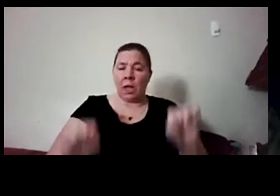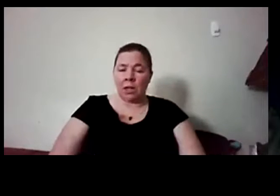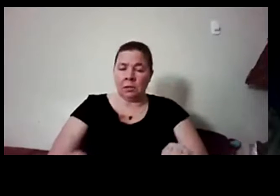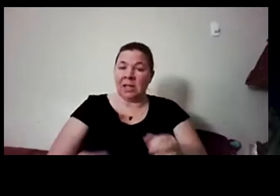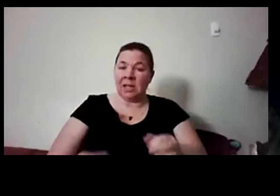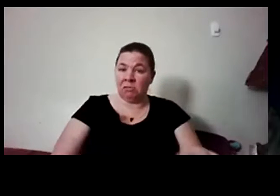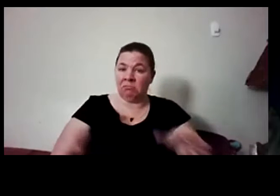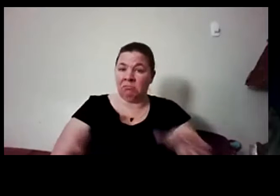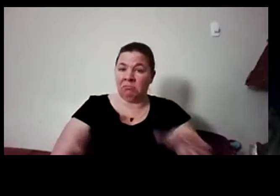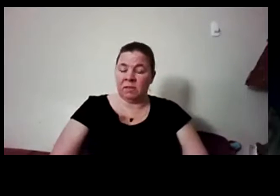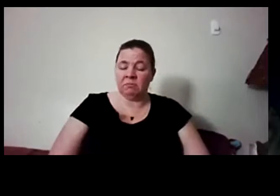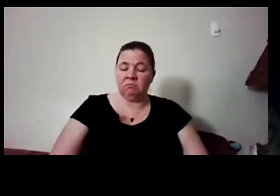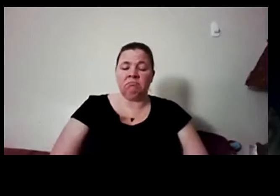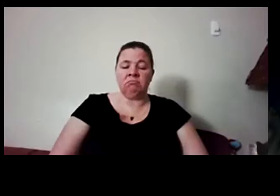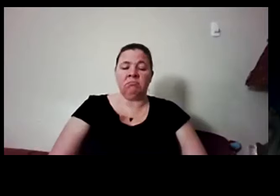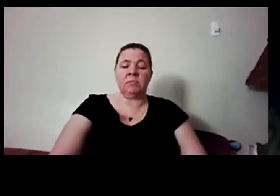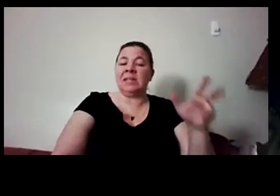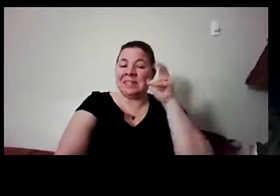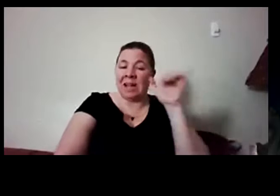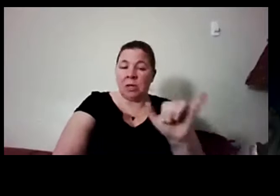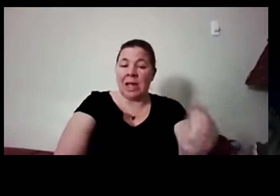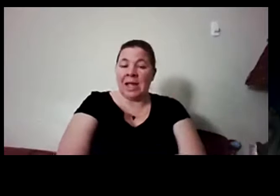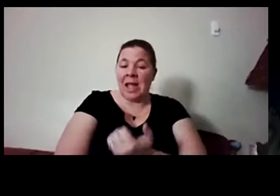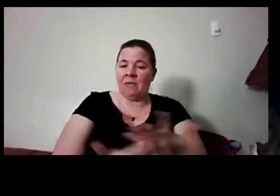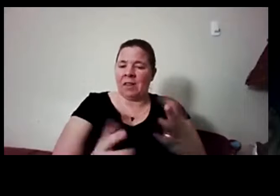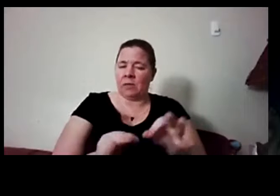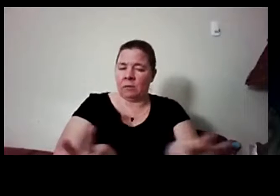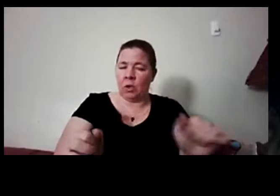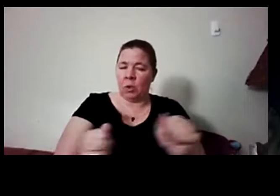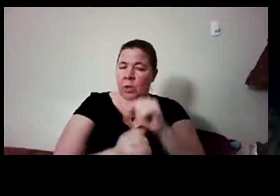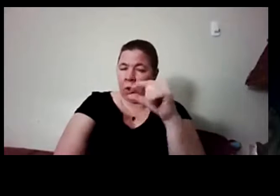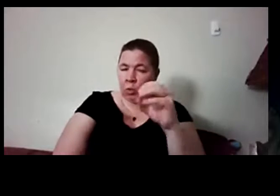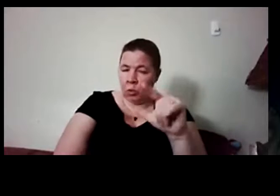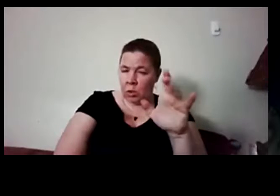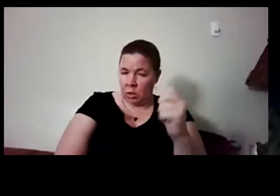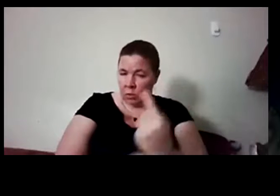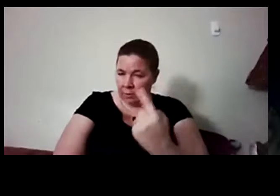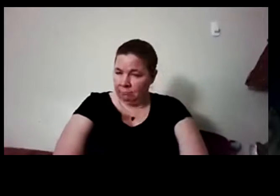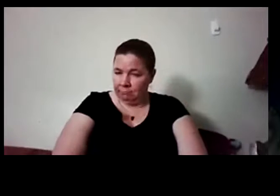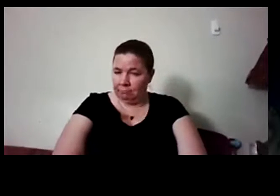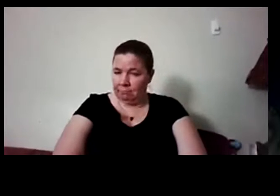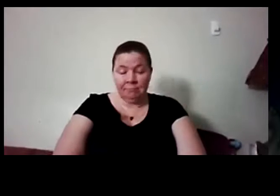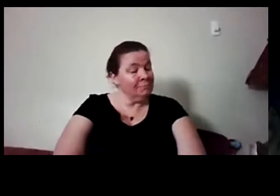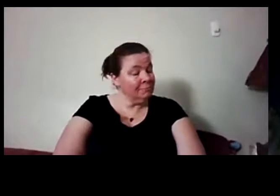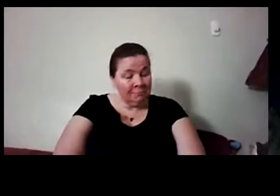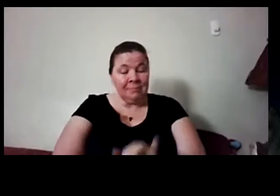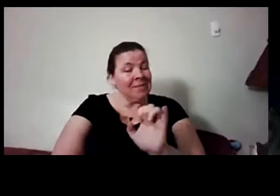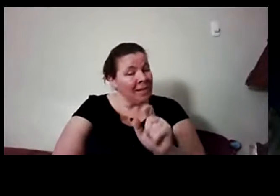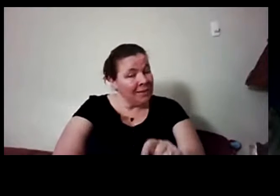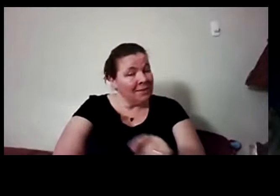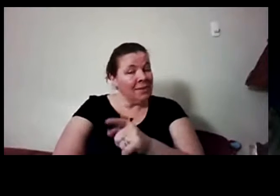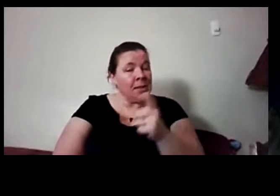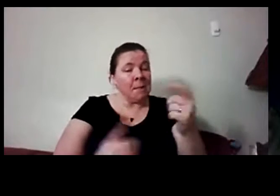of charge. So it sounds like everything is free with Google, right? Yet, Google